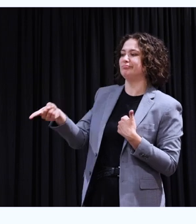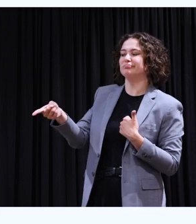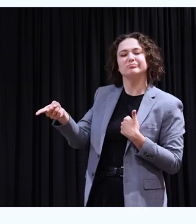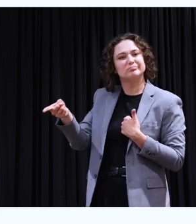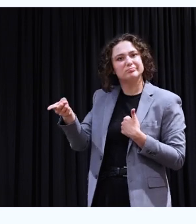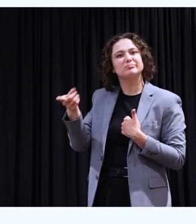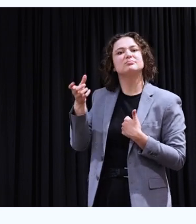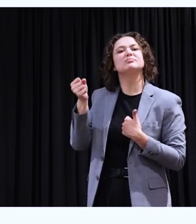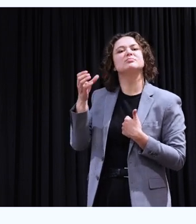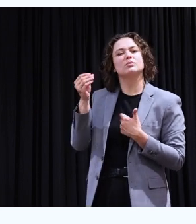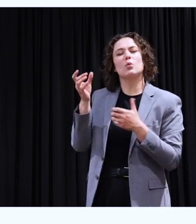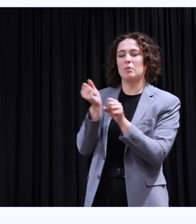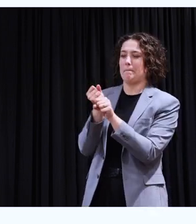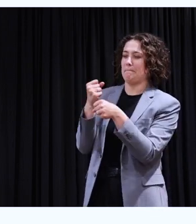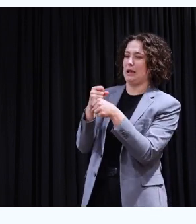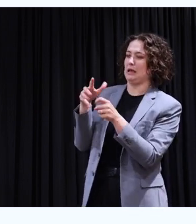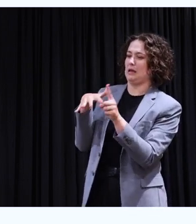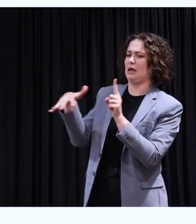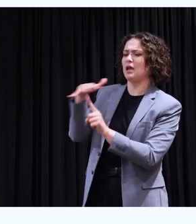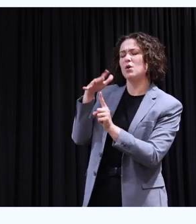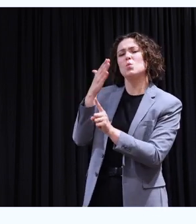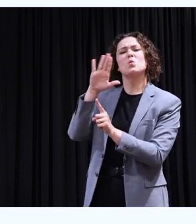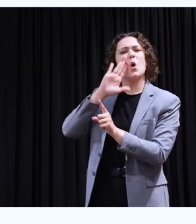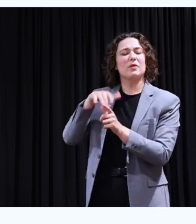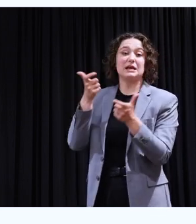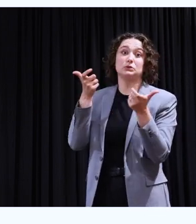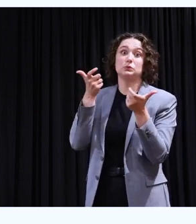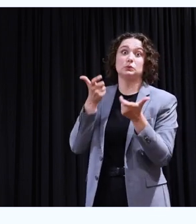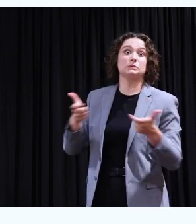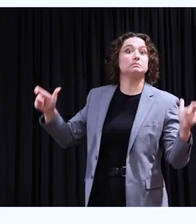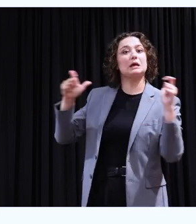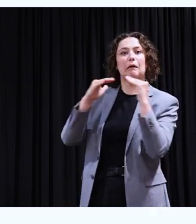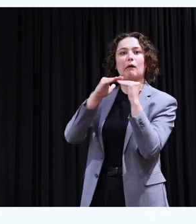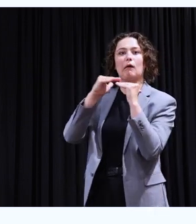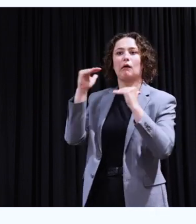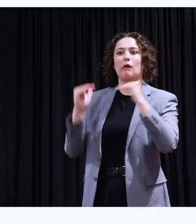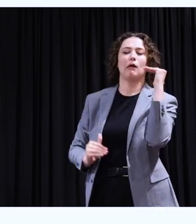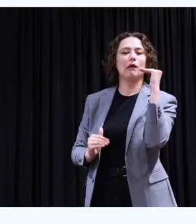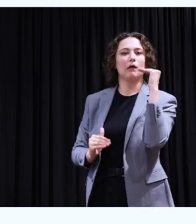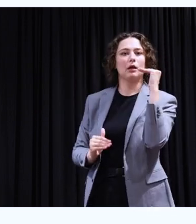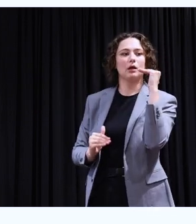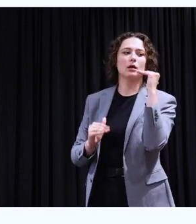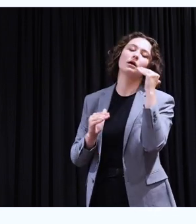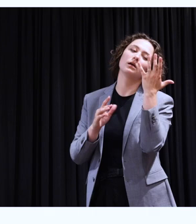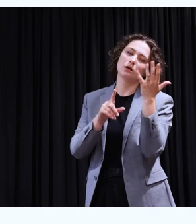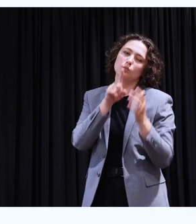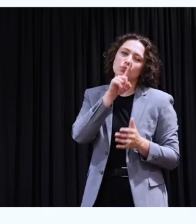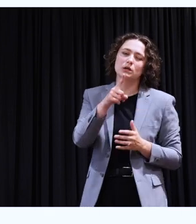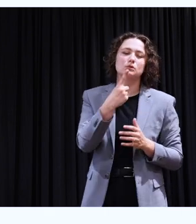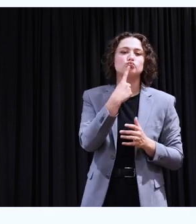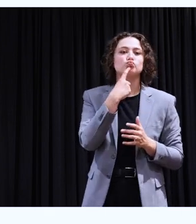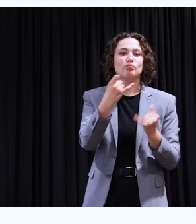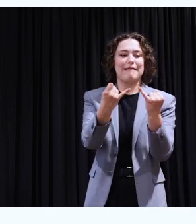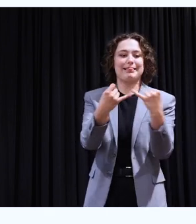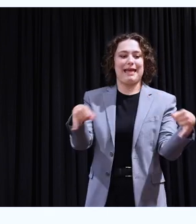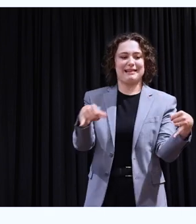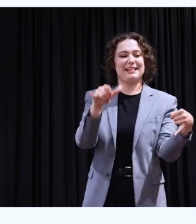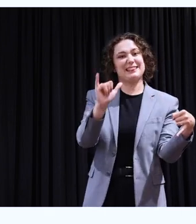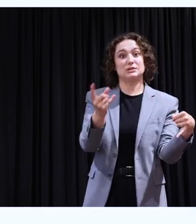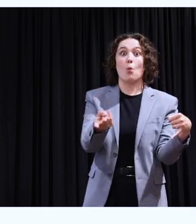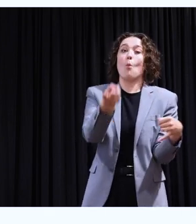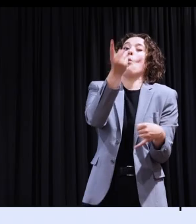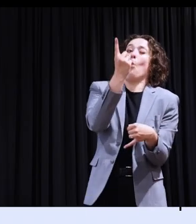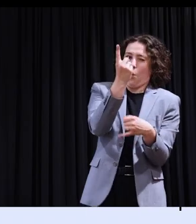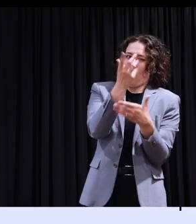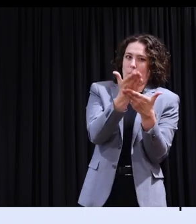that there's going to be huge environmental justices as it relates to, and redlining is just one of the elements that contributed to that.